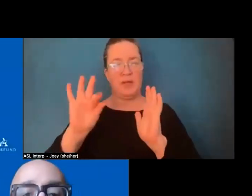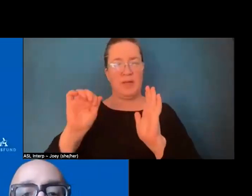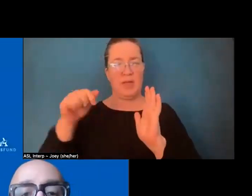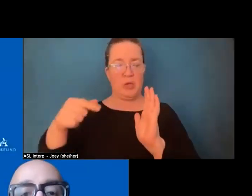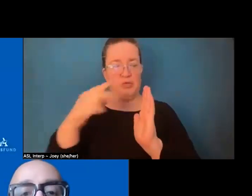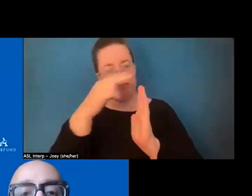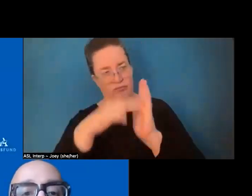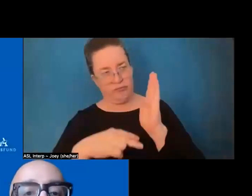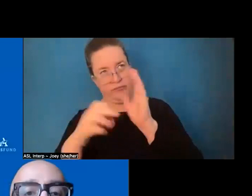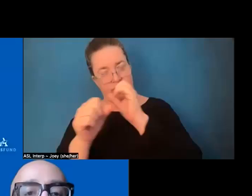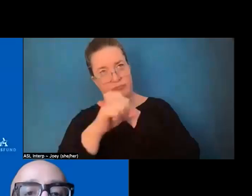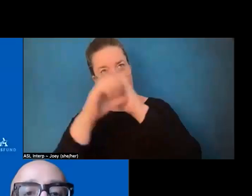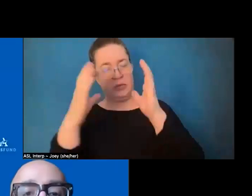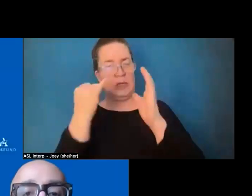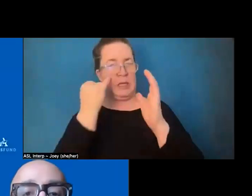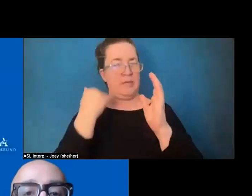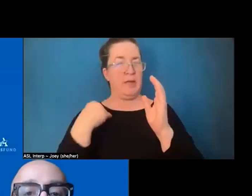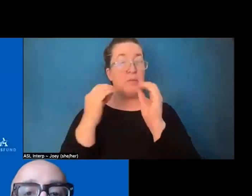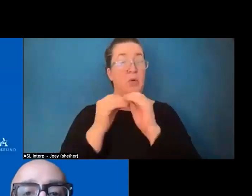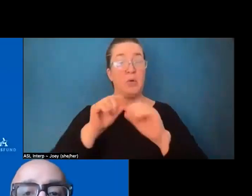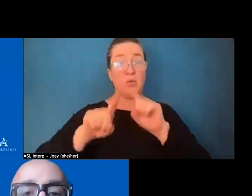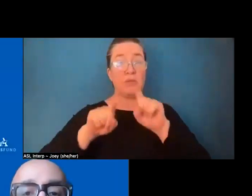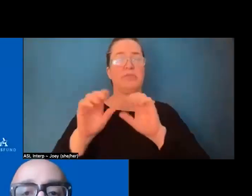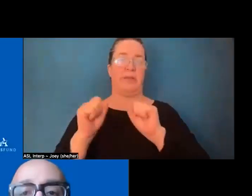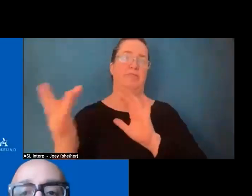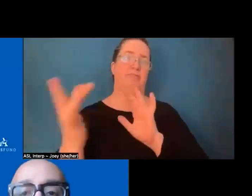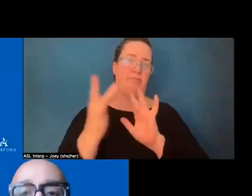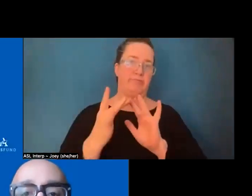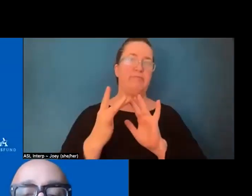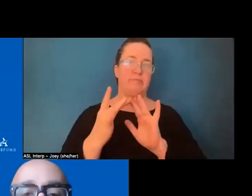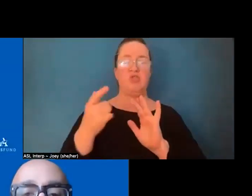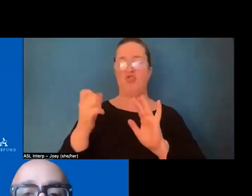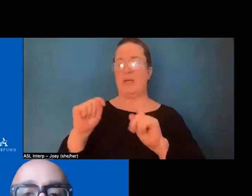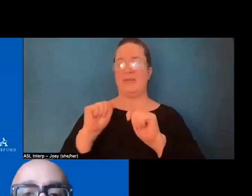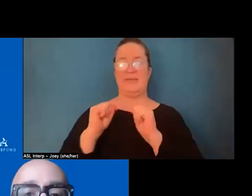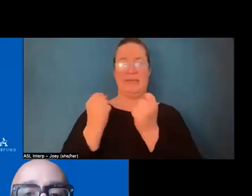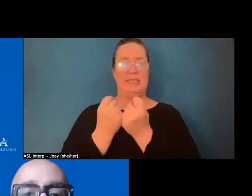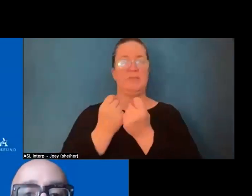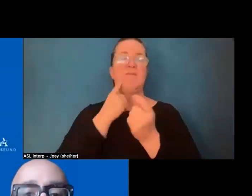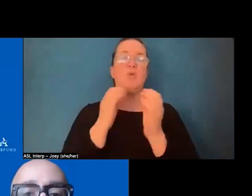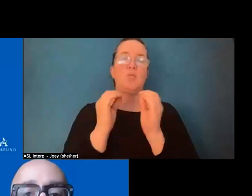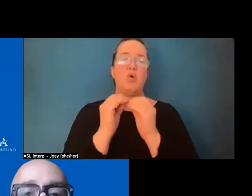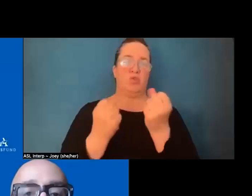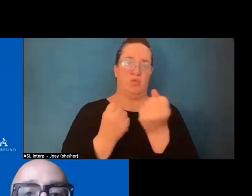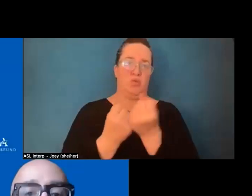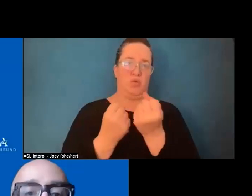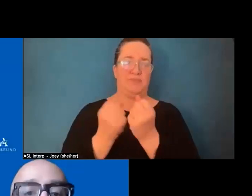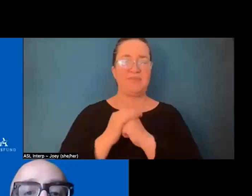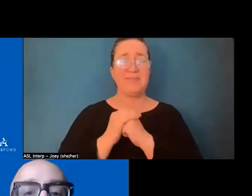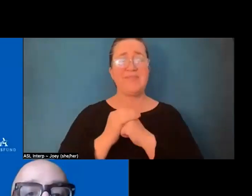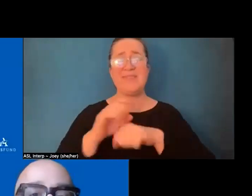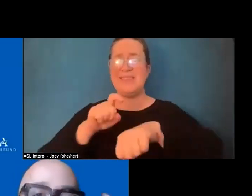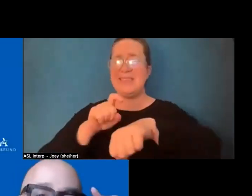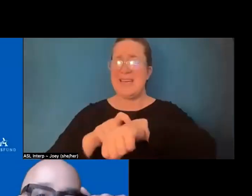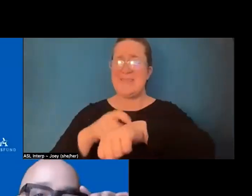team for additional support. All right. Okay, well, that is all of the time that we have today for